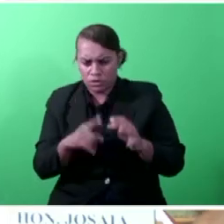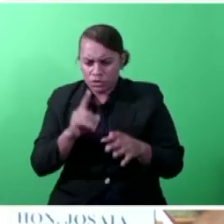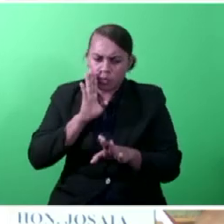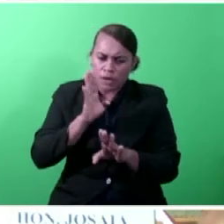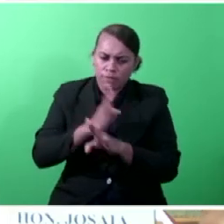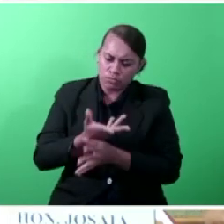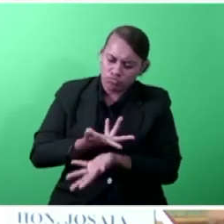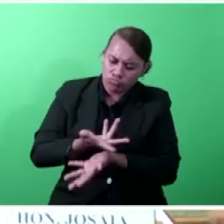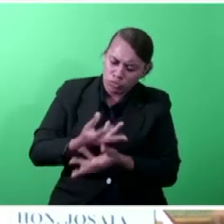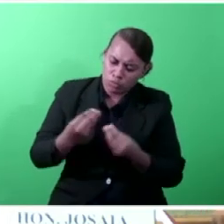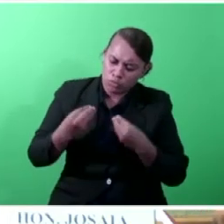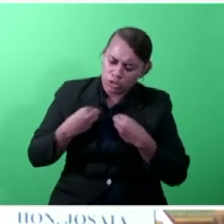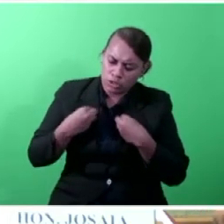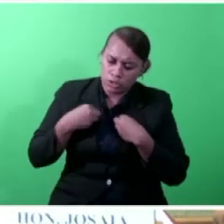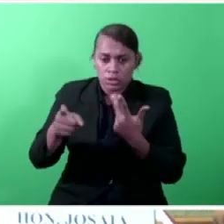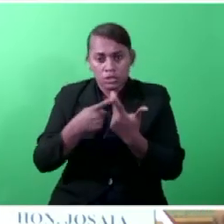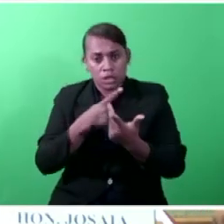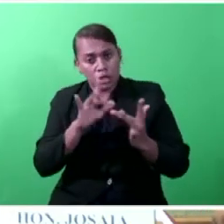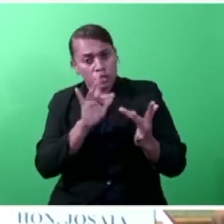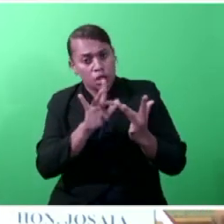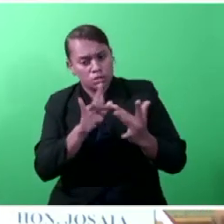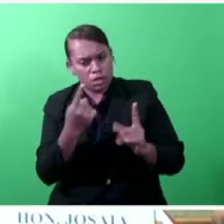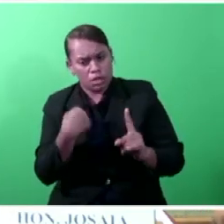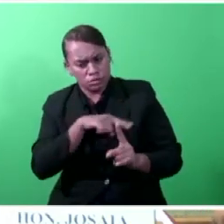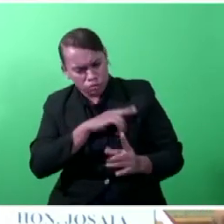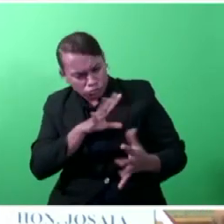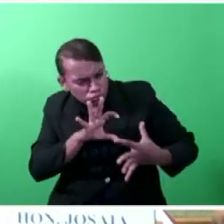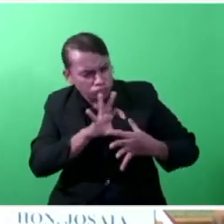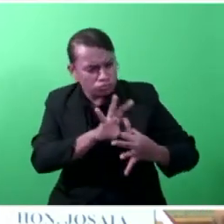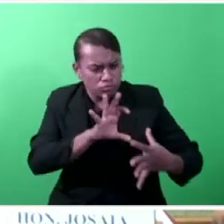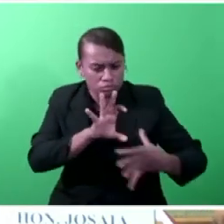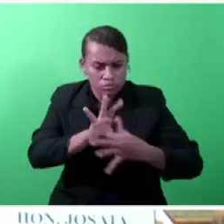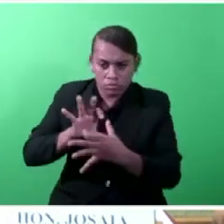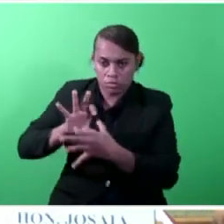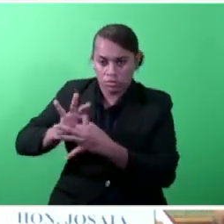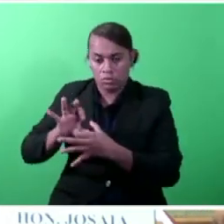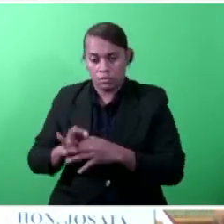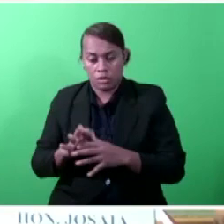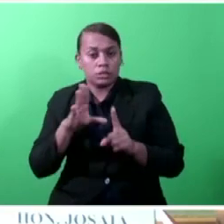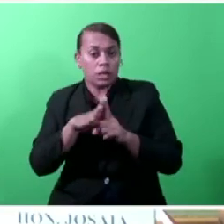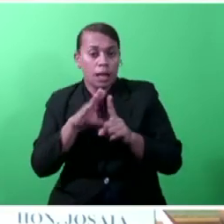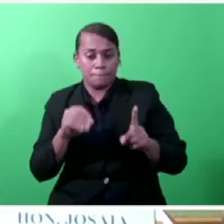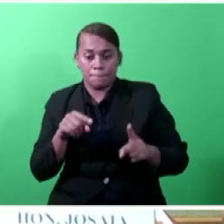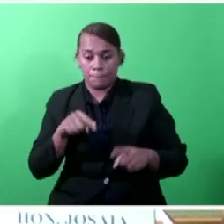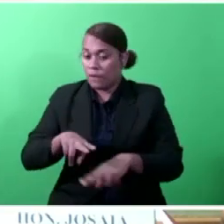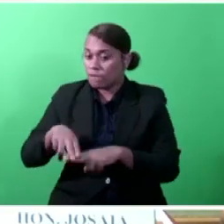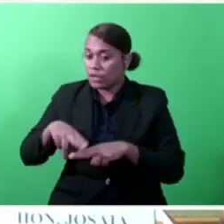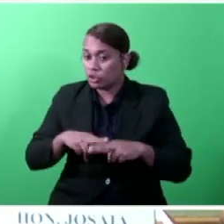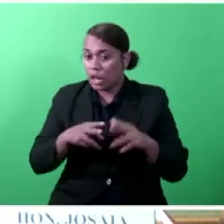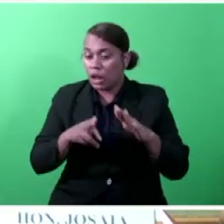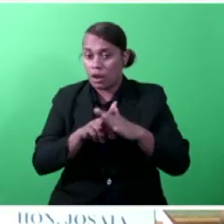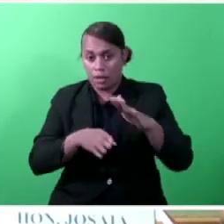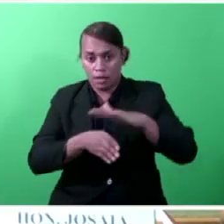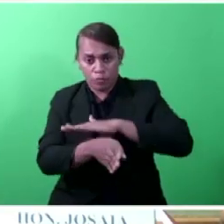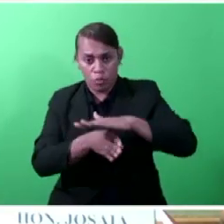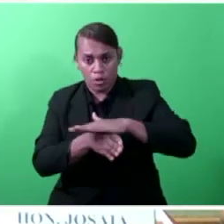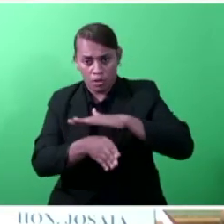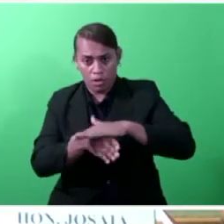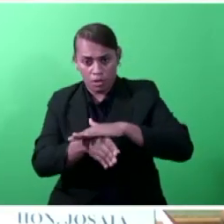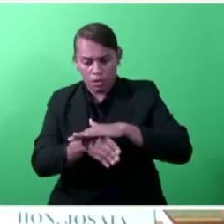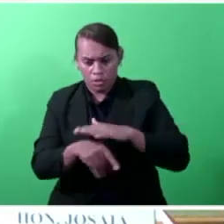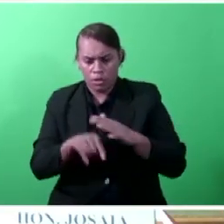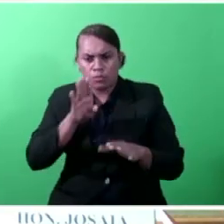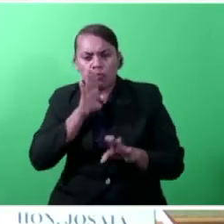various other organizations, including, for example, the Fijian Navy, the private sector, who want to